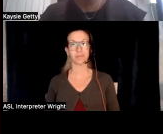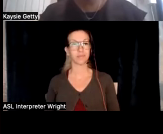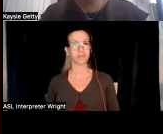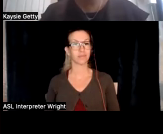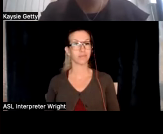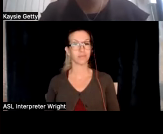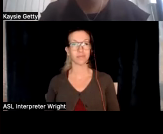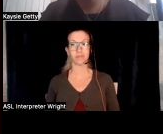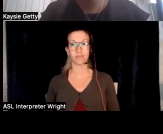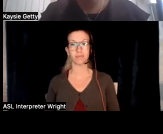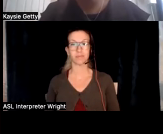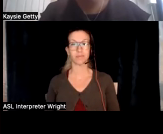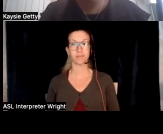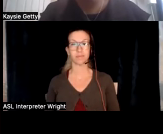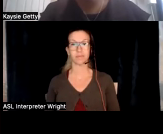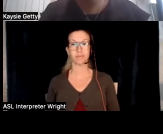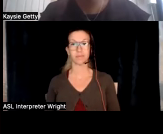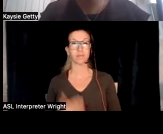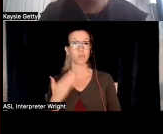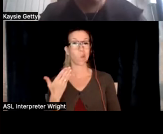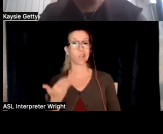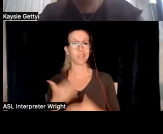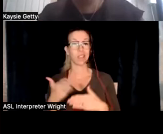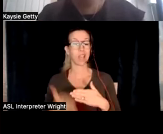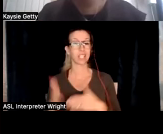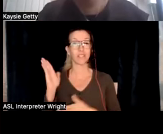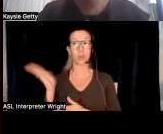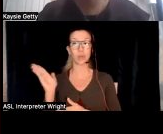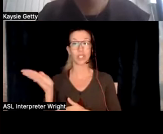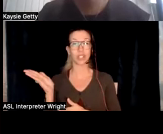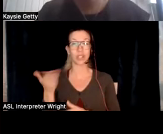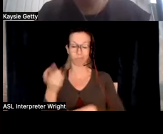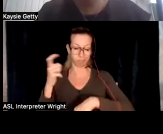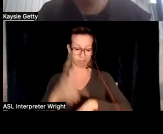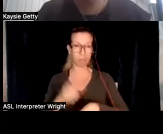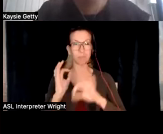And so that brings us to the end of our presentation, and we are right at time.